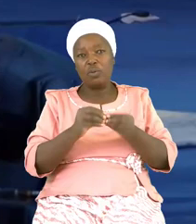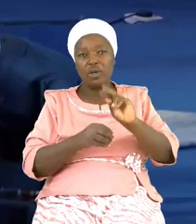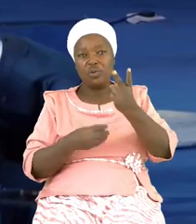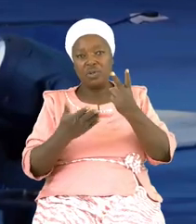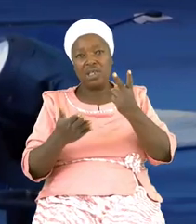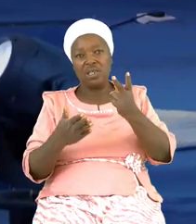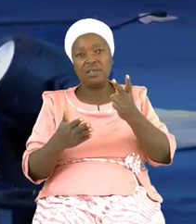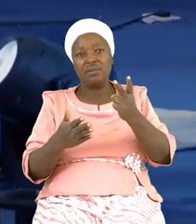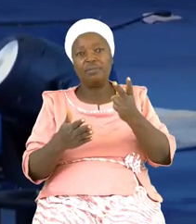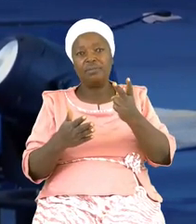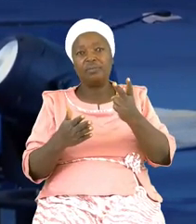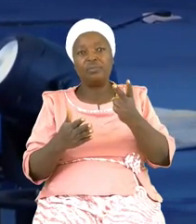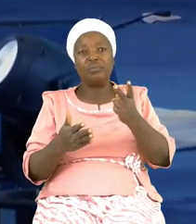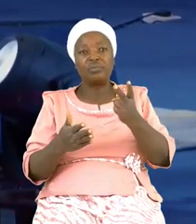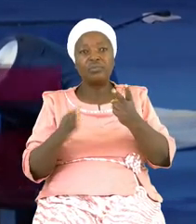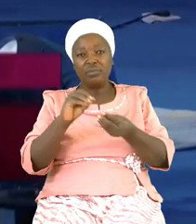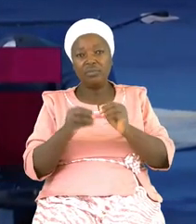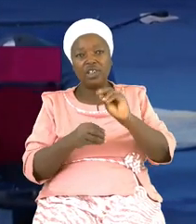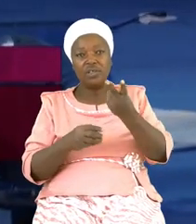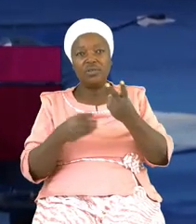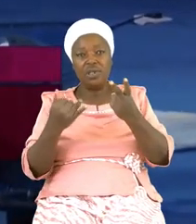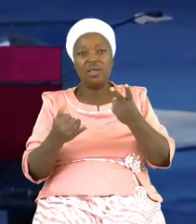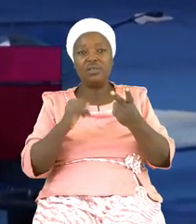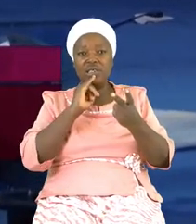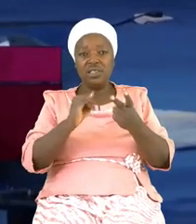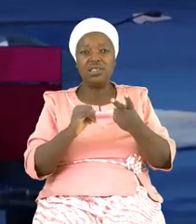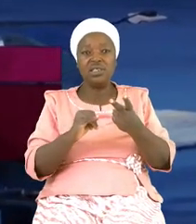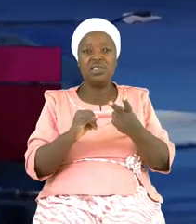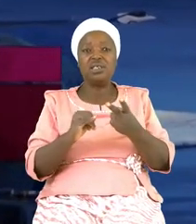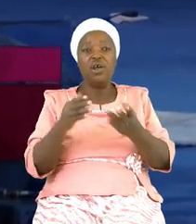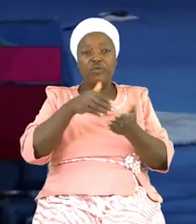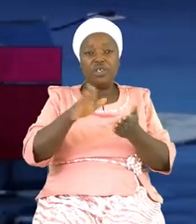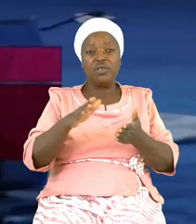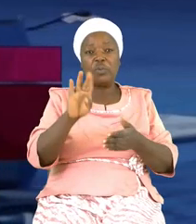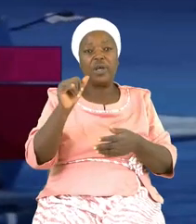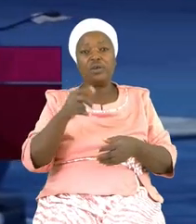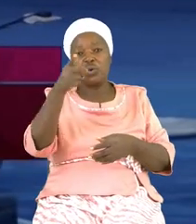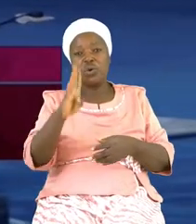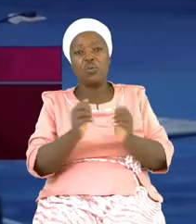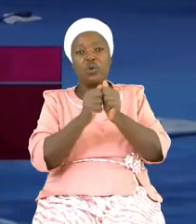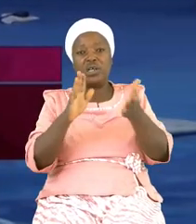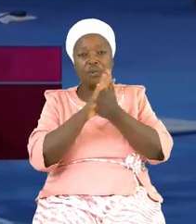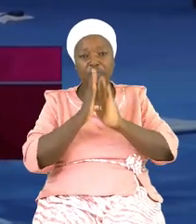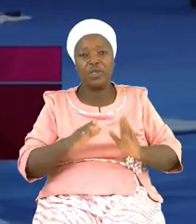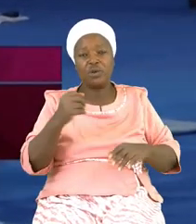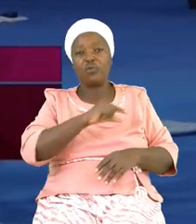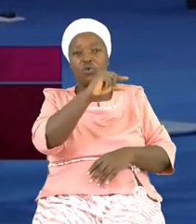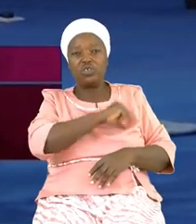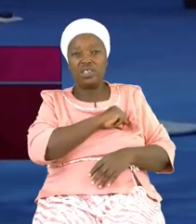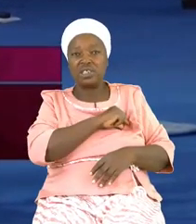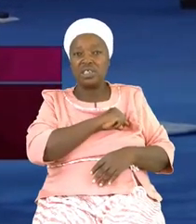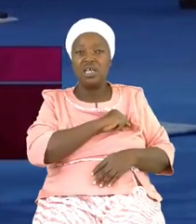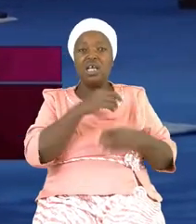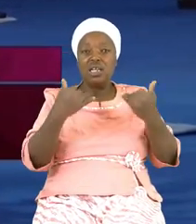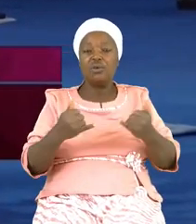by God without peace of conscience. The people that do not respond to the message